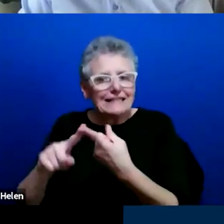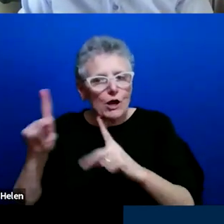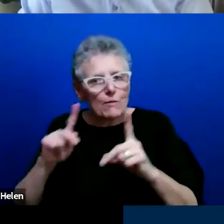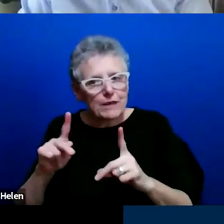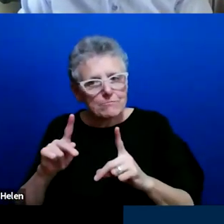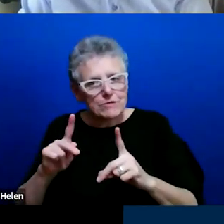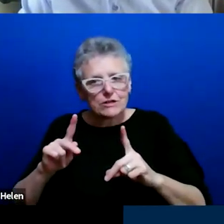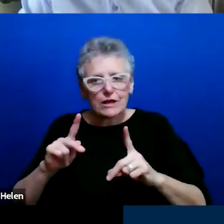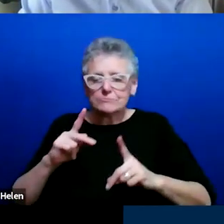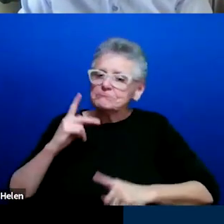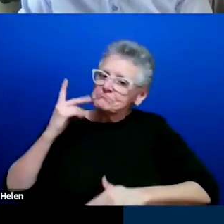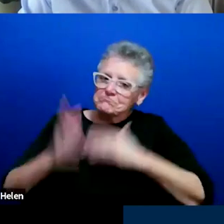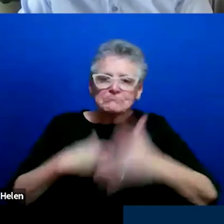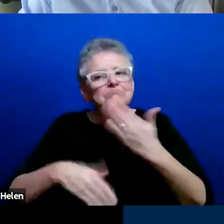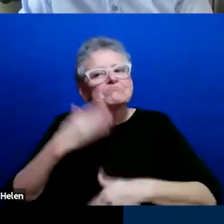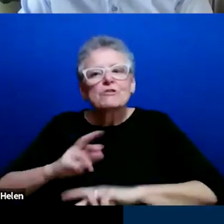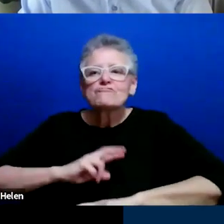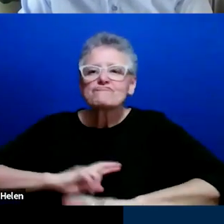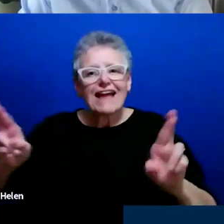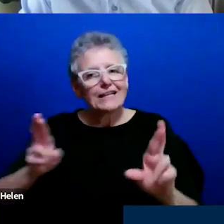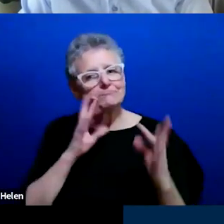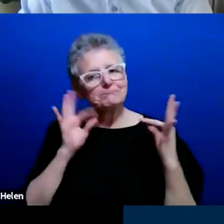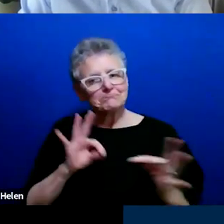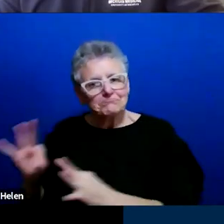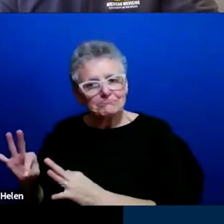and running with their hearing aids is probably the way to go.